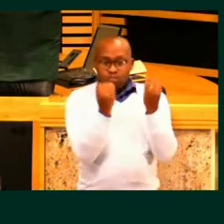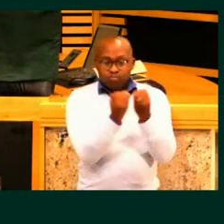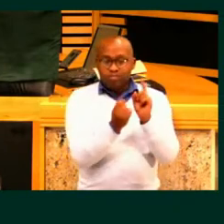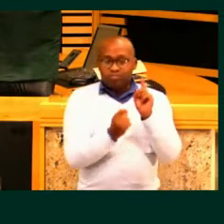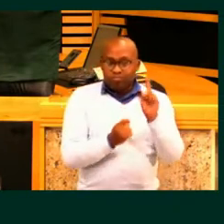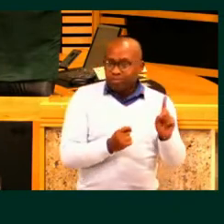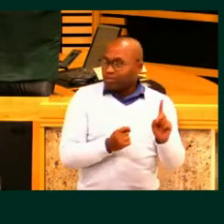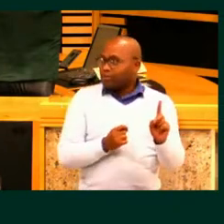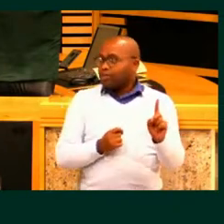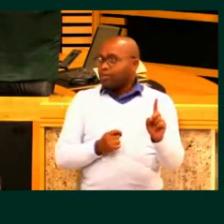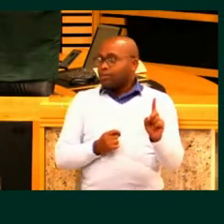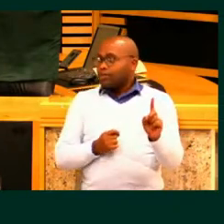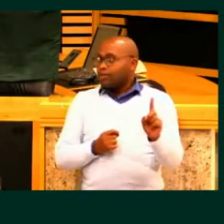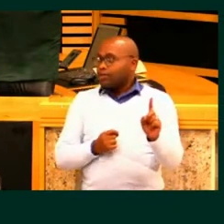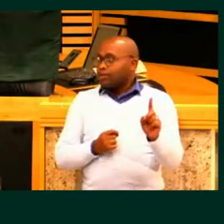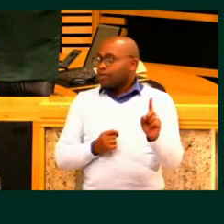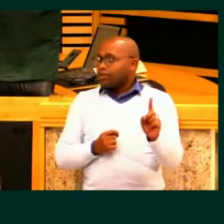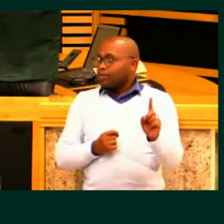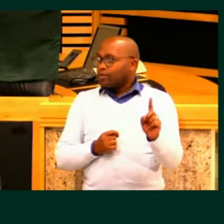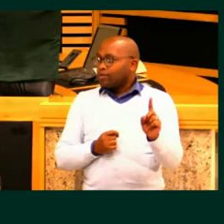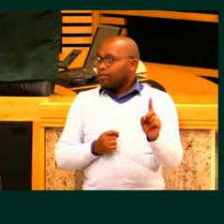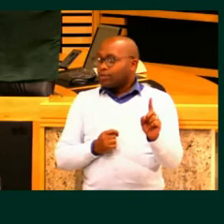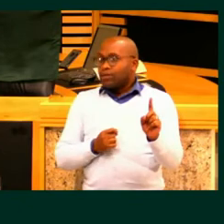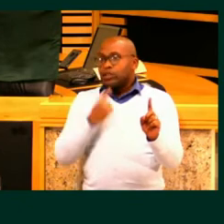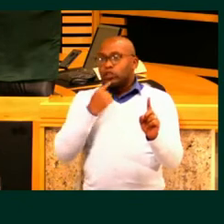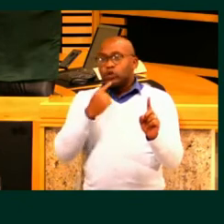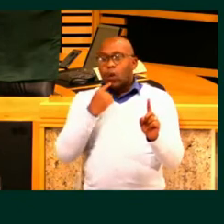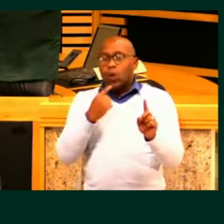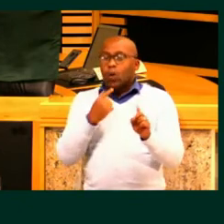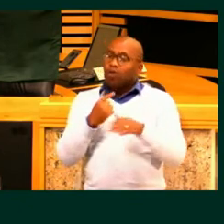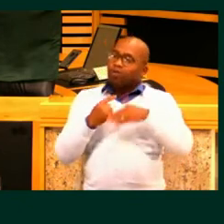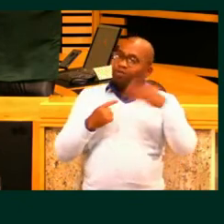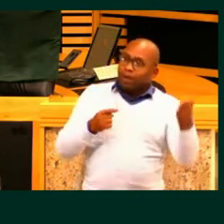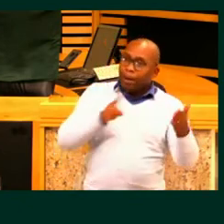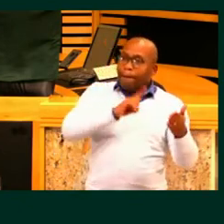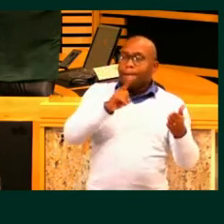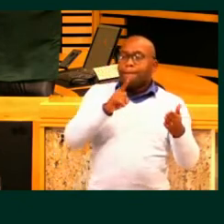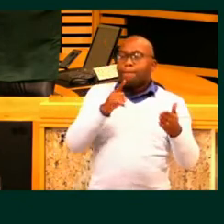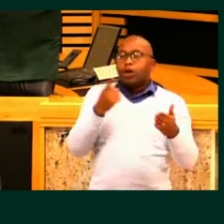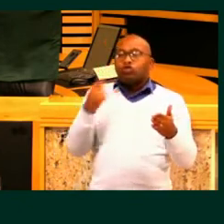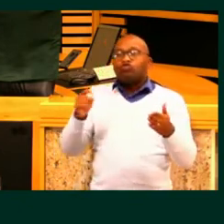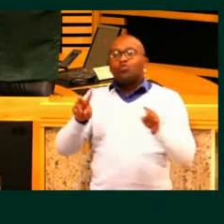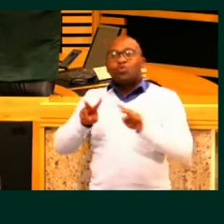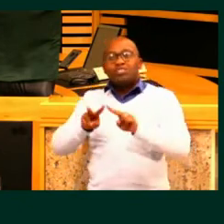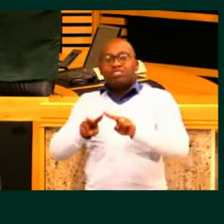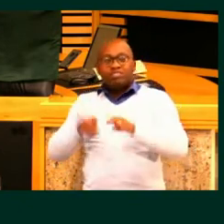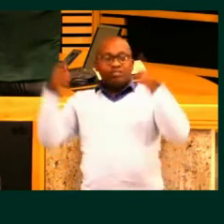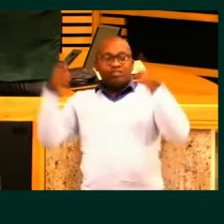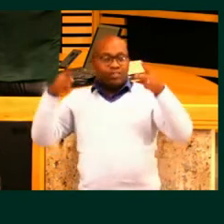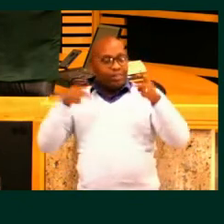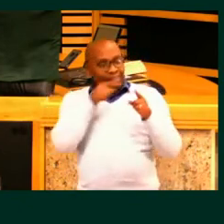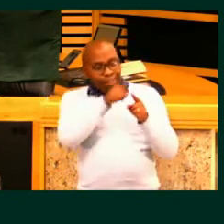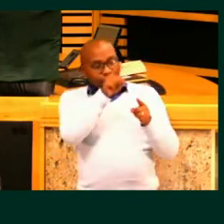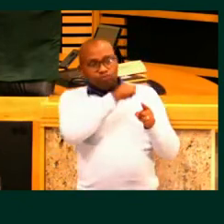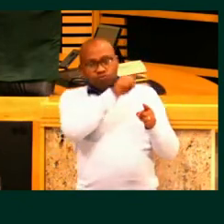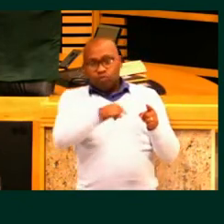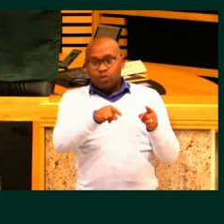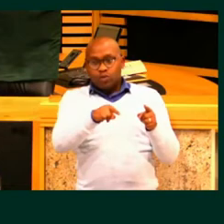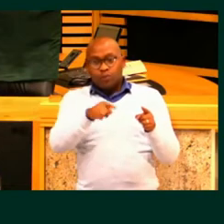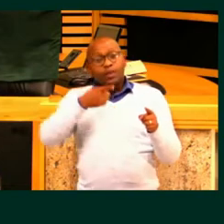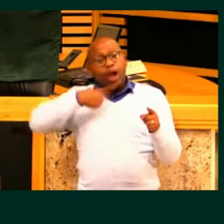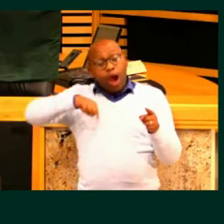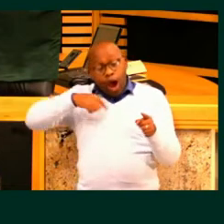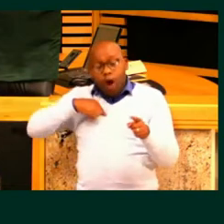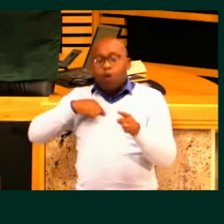they are talking left but they are walking right it cannot be correct our people people with